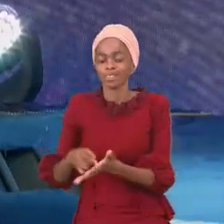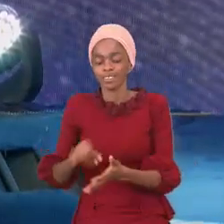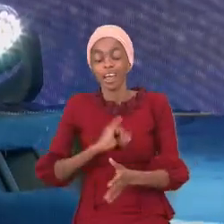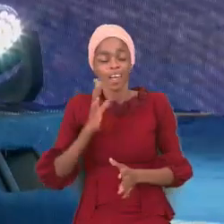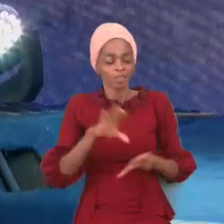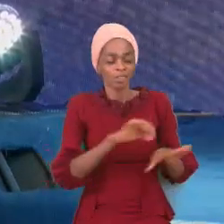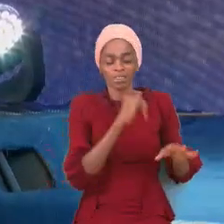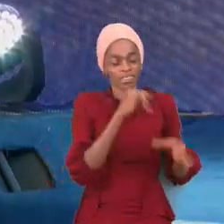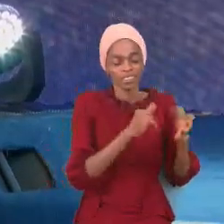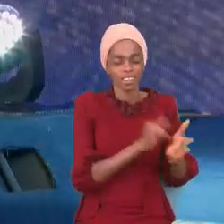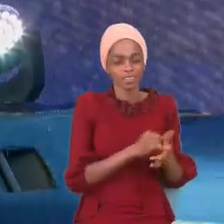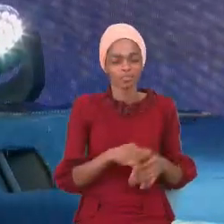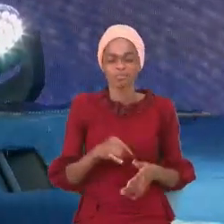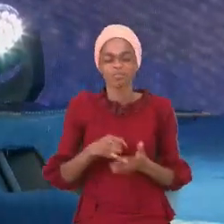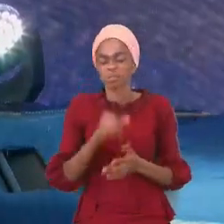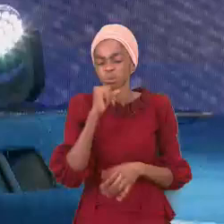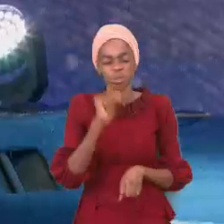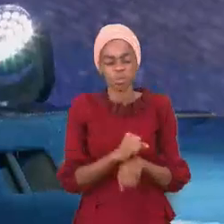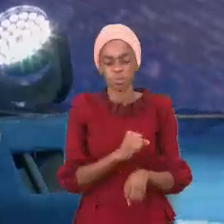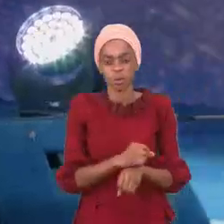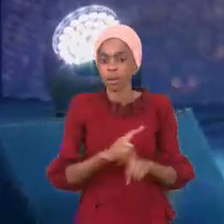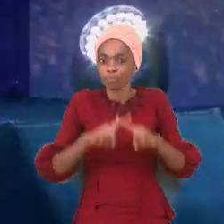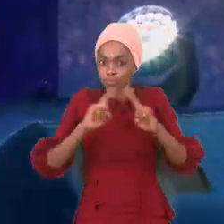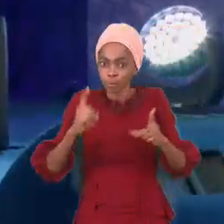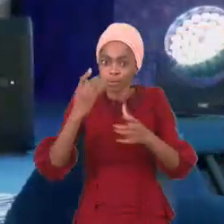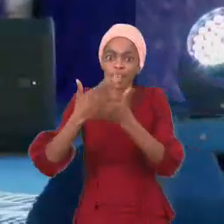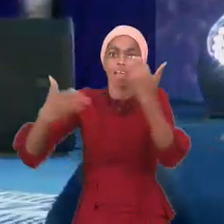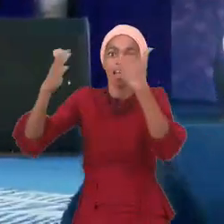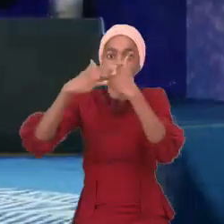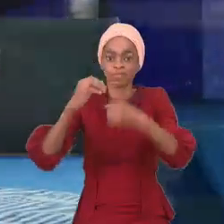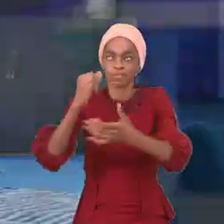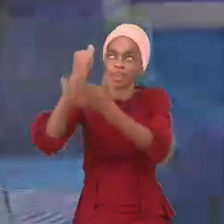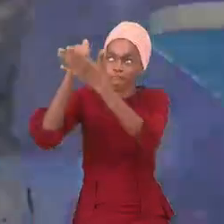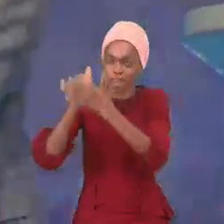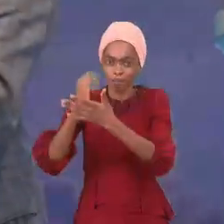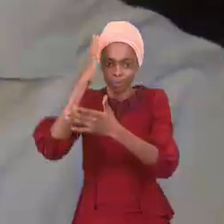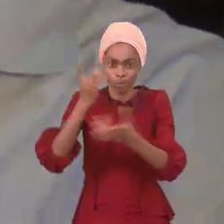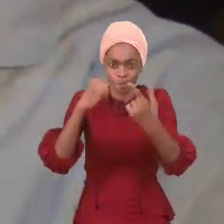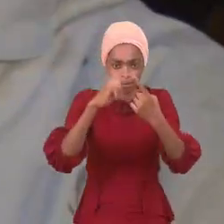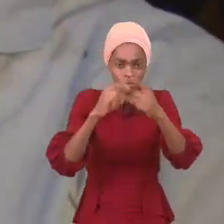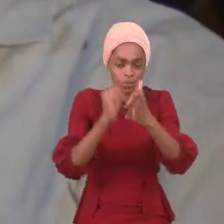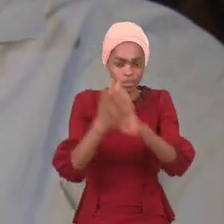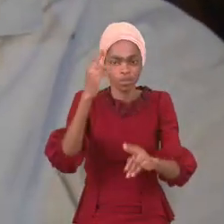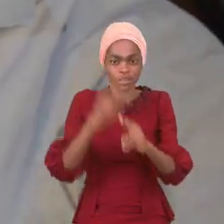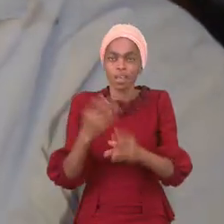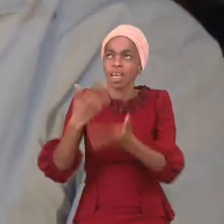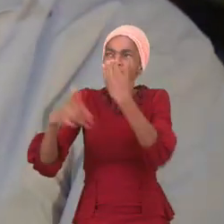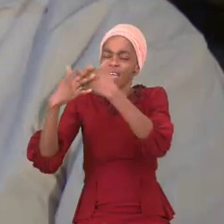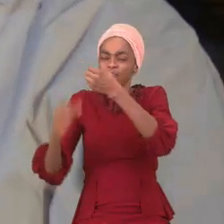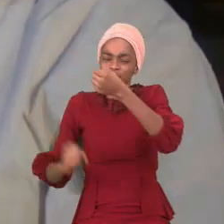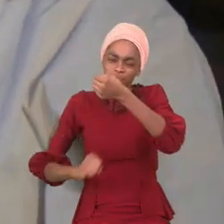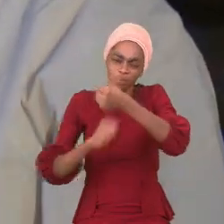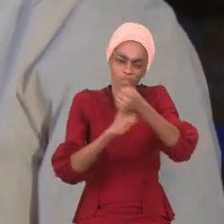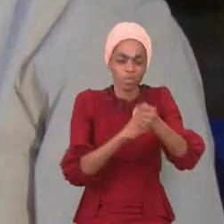do that. It doesn't work, but heaven's help will come to you tonight. Heaven's redemption